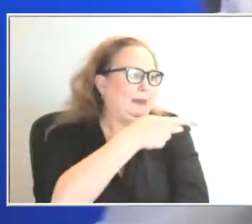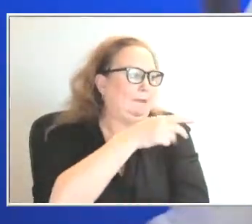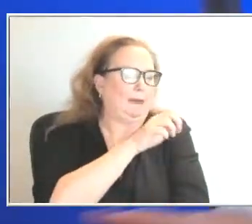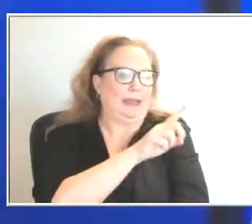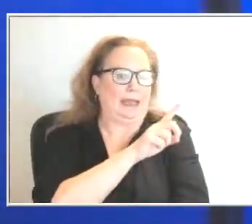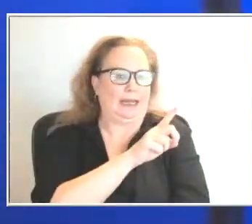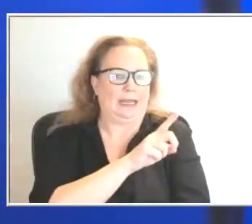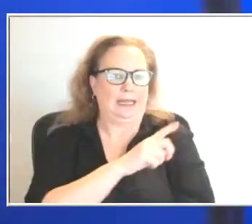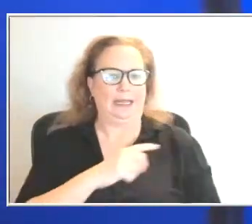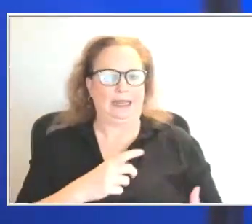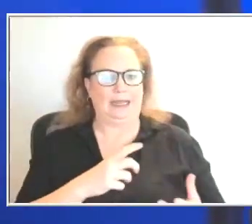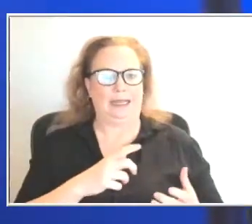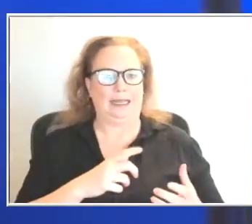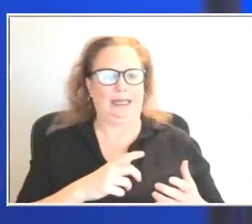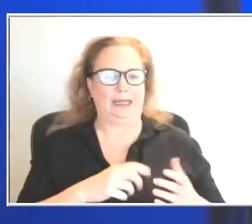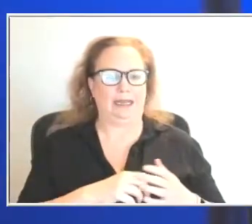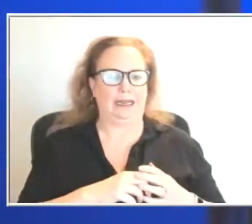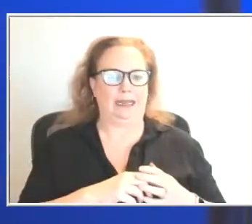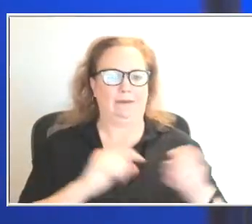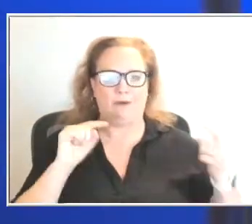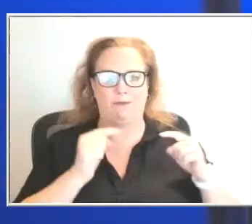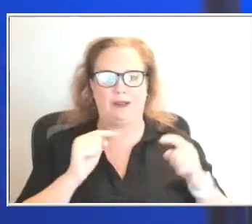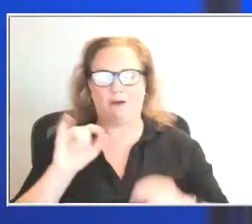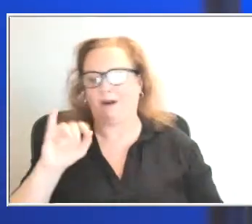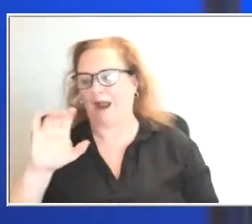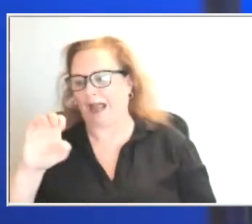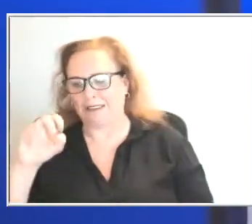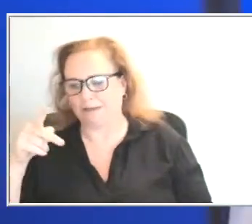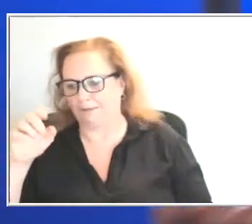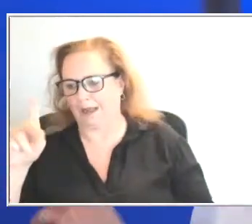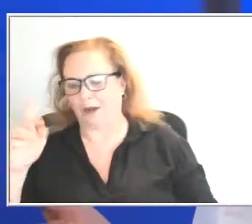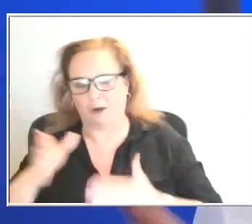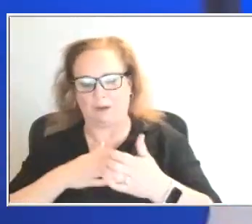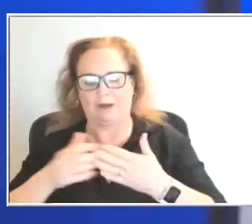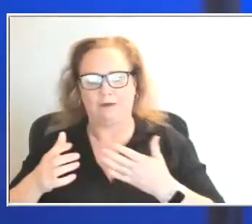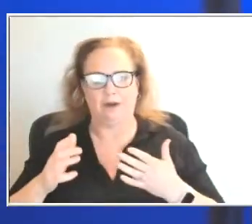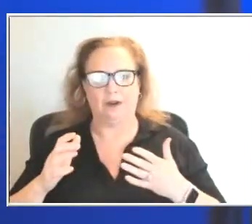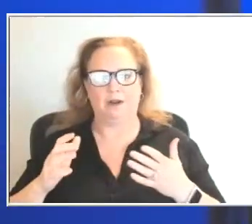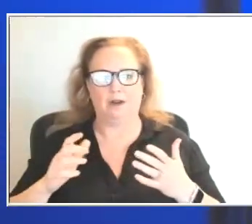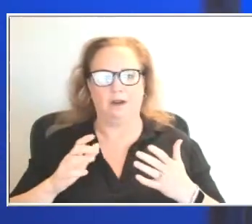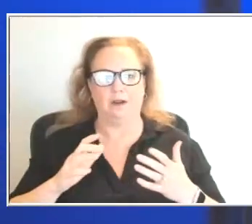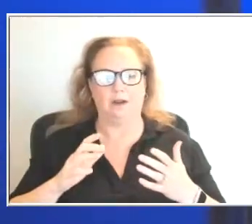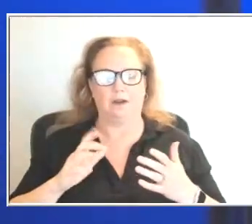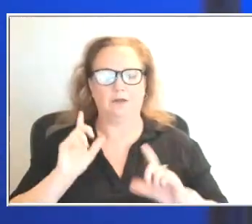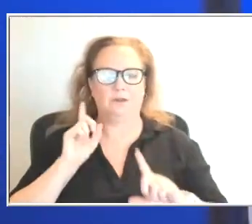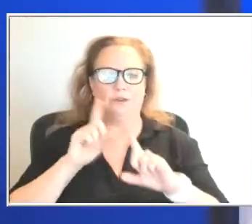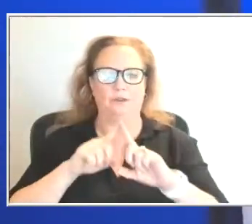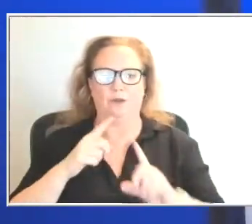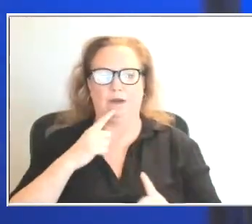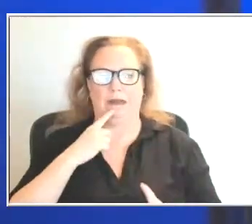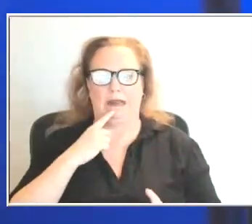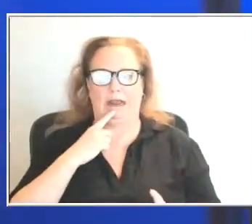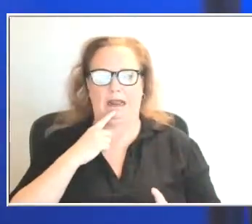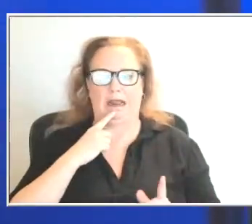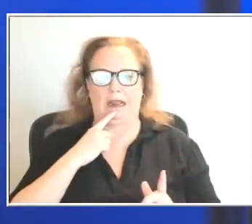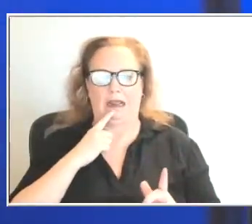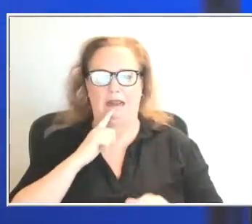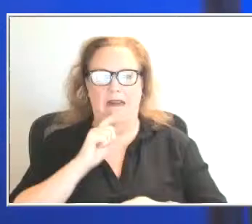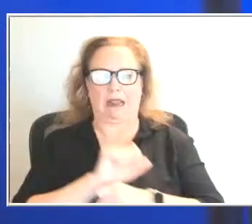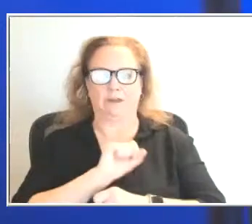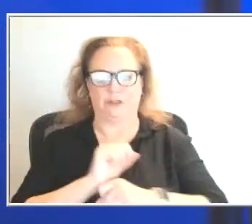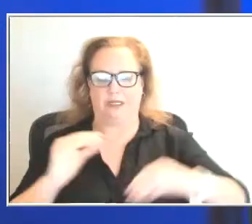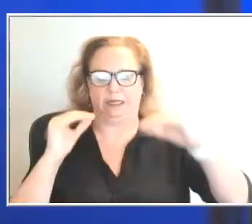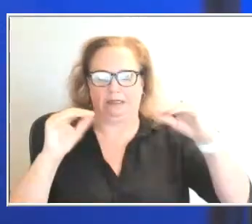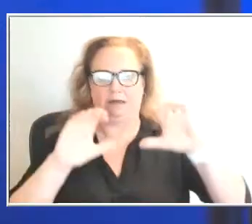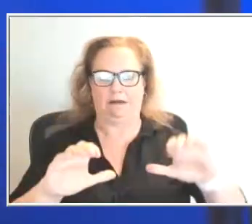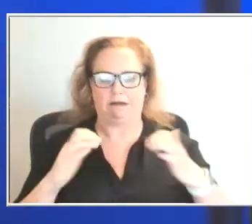burr or an ice pack or whatever. But all the way through to, like you said, you know, I actually taught a class.